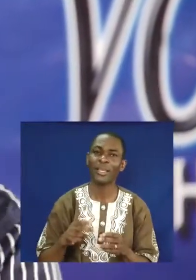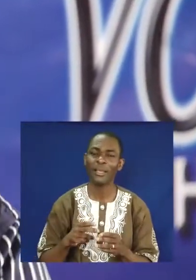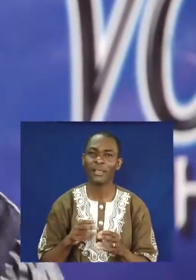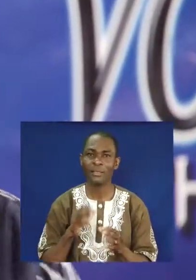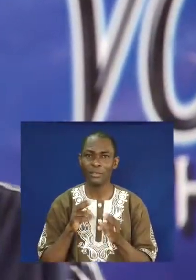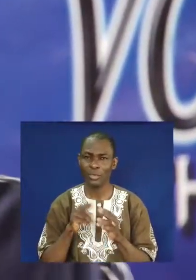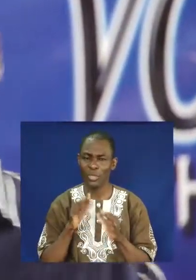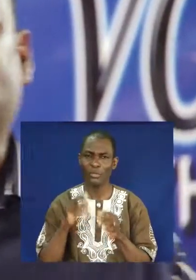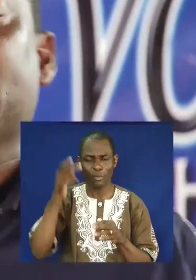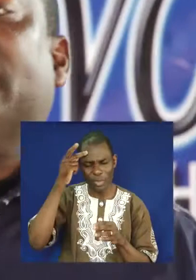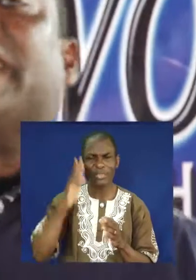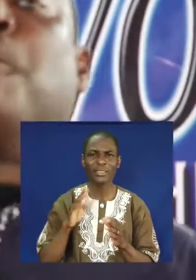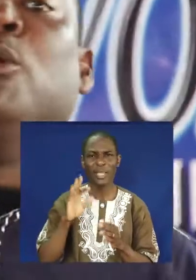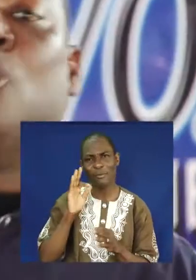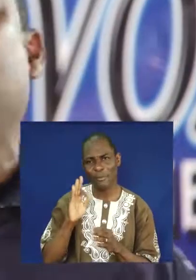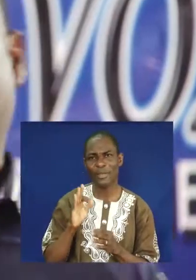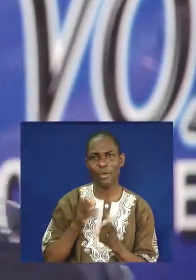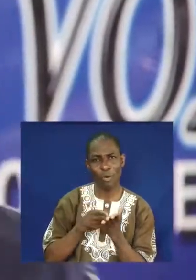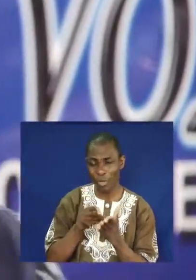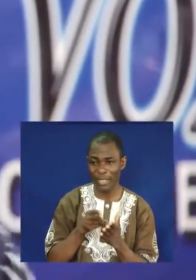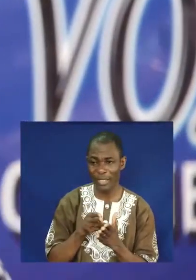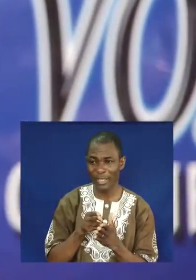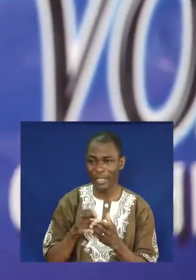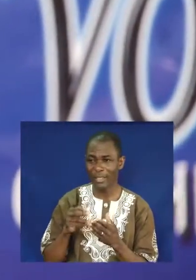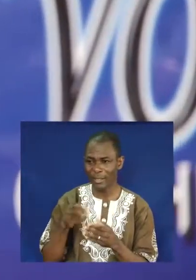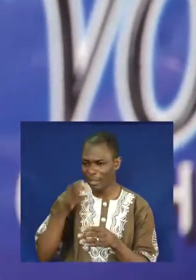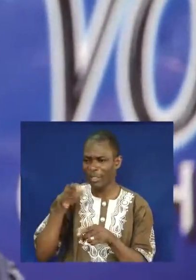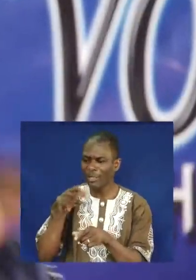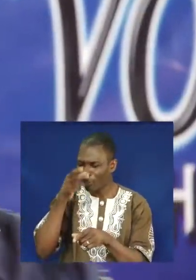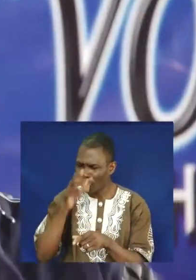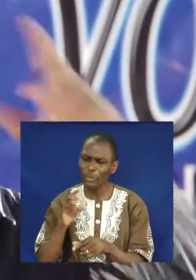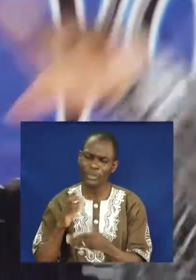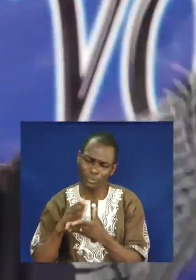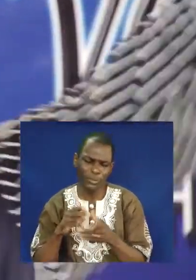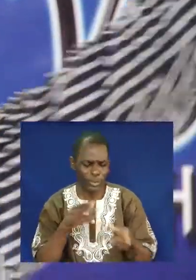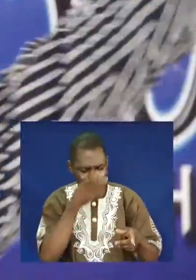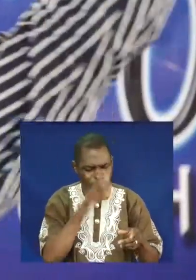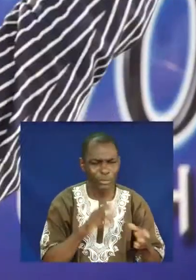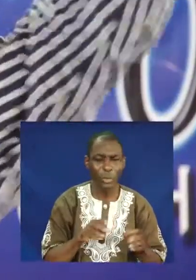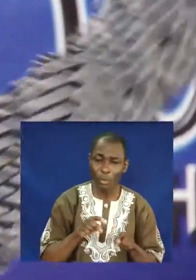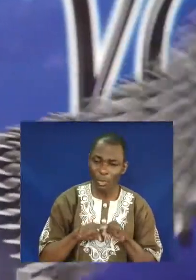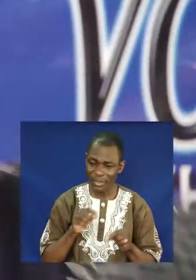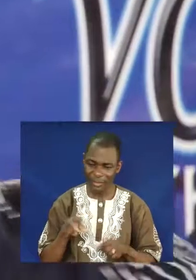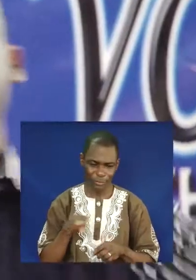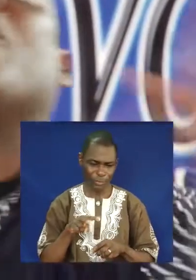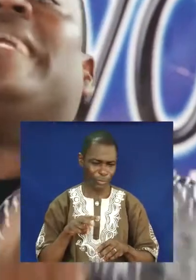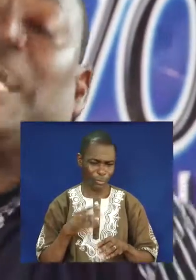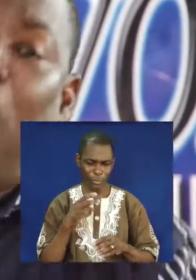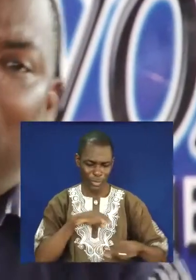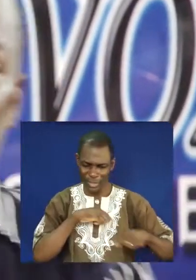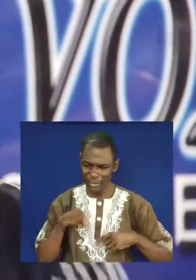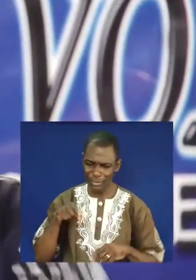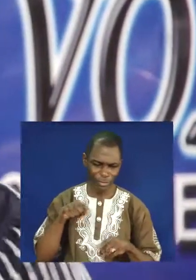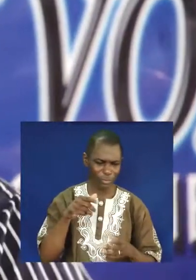fie aya se ye renovate sikapuduo enya sam ketoa ye kom ye so okuafo bi okuafo bi wa Ashanti region ono wo ye